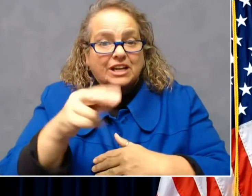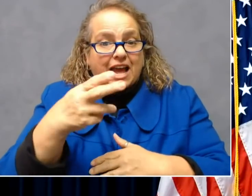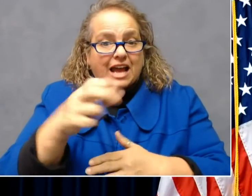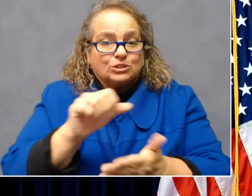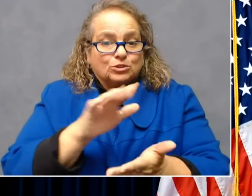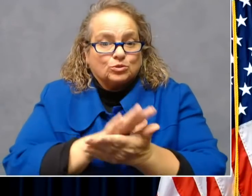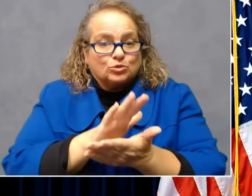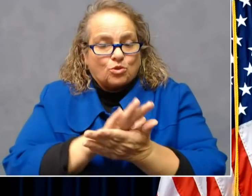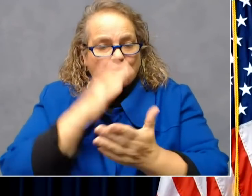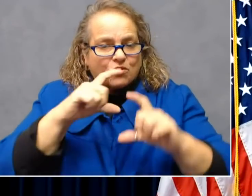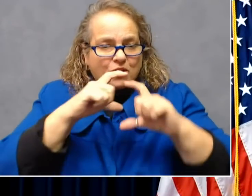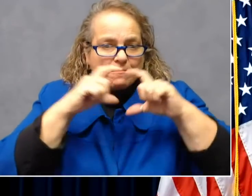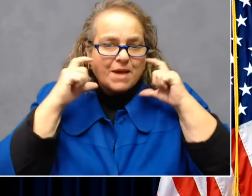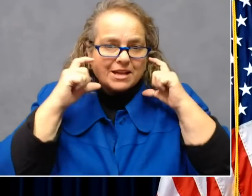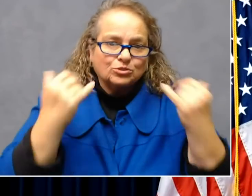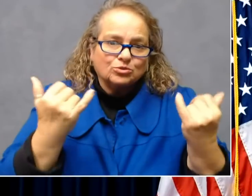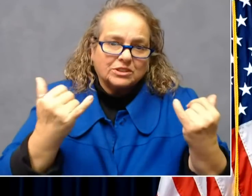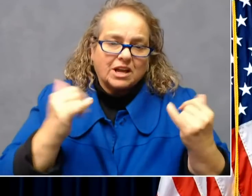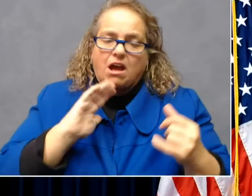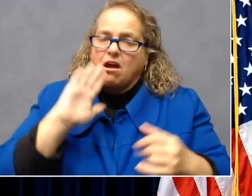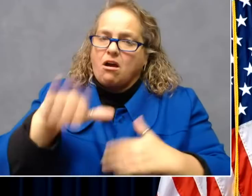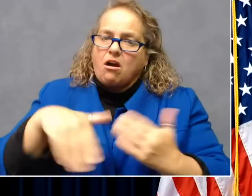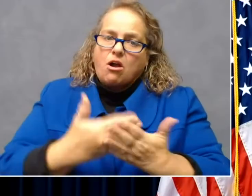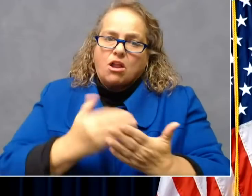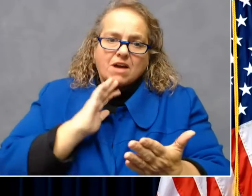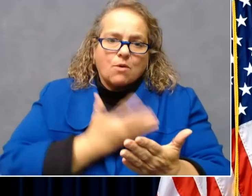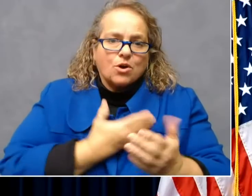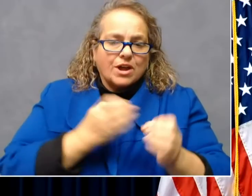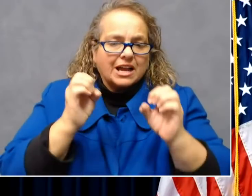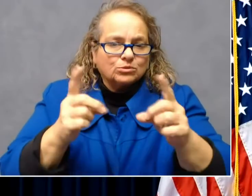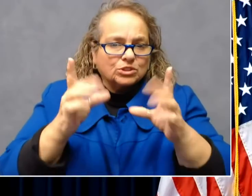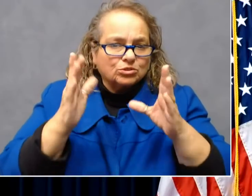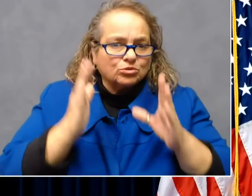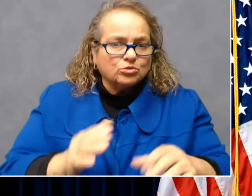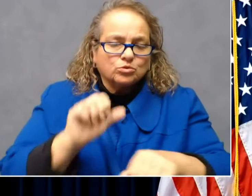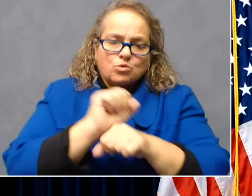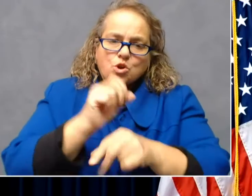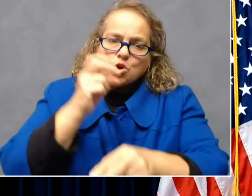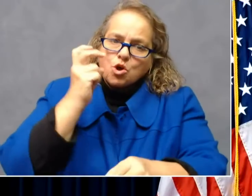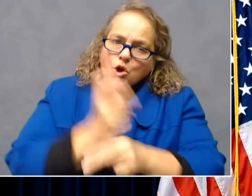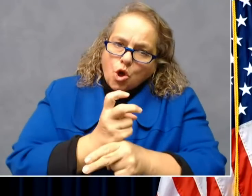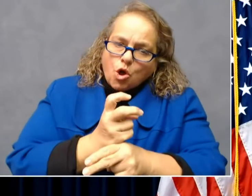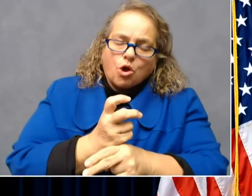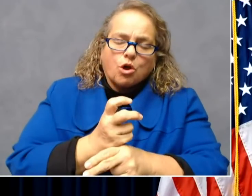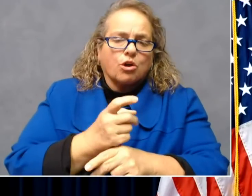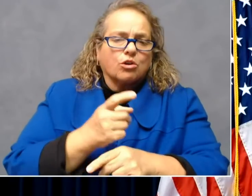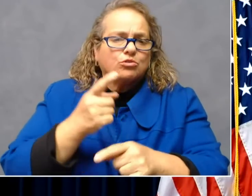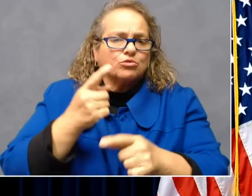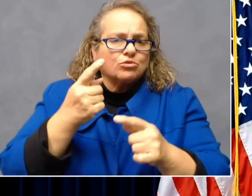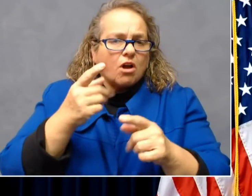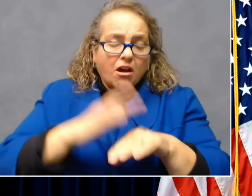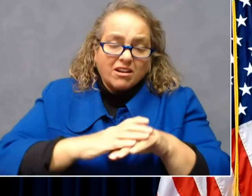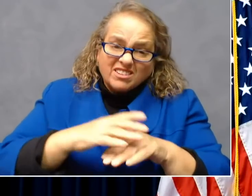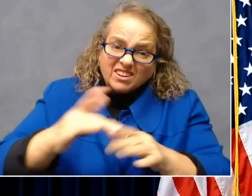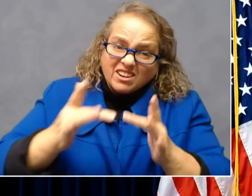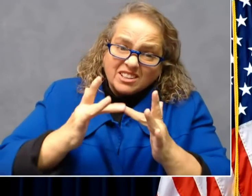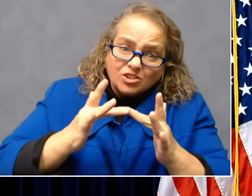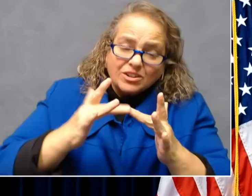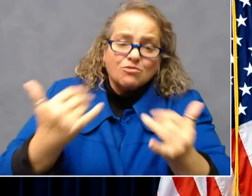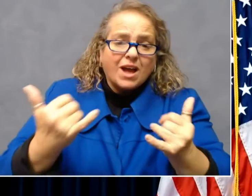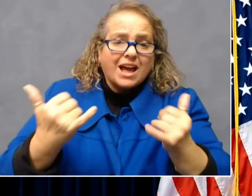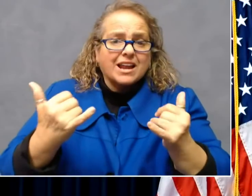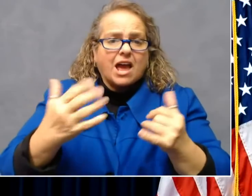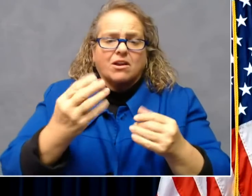all of our educators that are working as hard as ever virtually right now, thank you so much for the